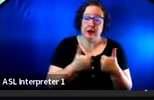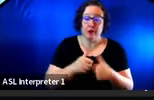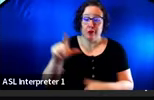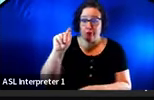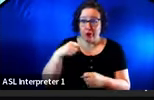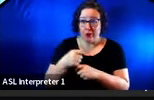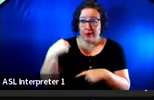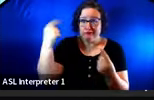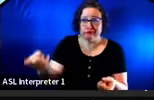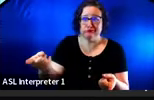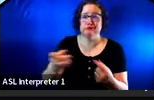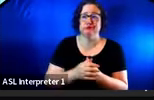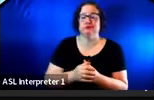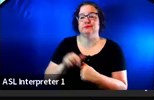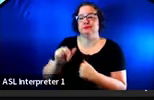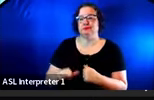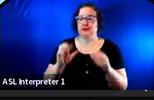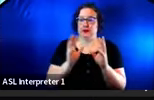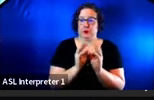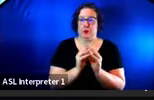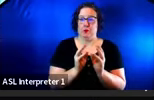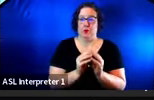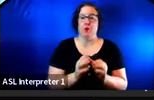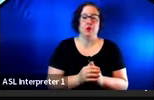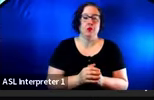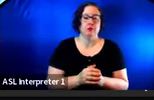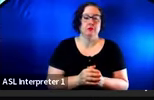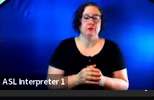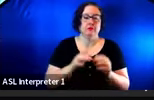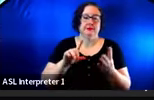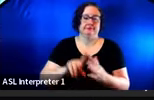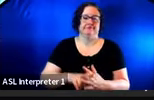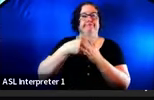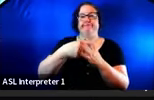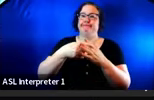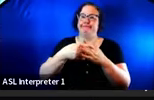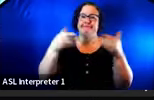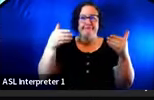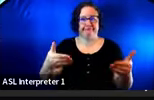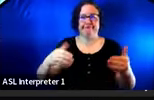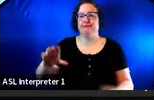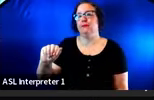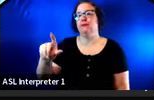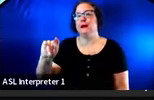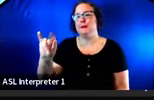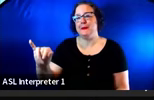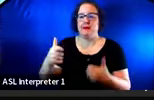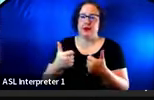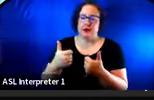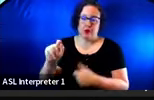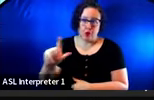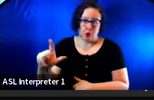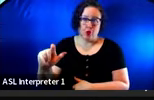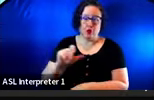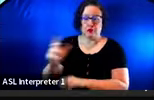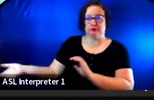years now. And this webinar is the sort of kickoff to Ability Tools working with AbleGamers to be able to